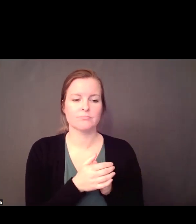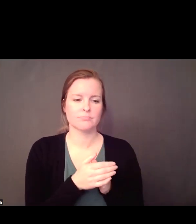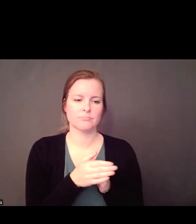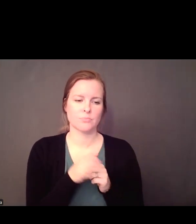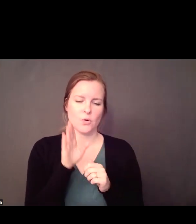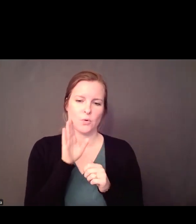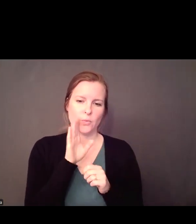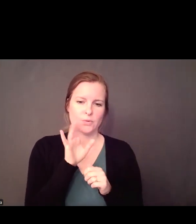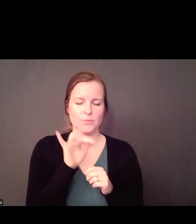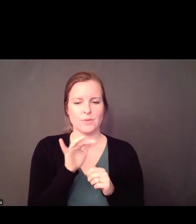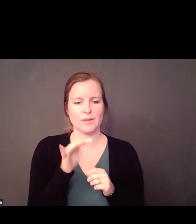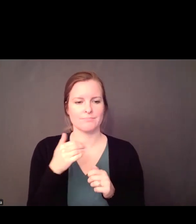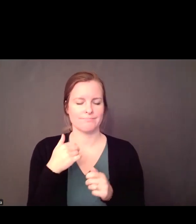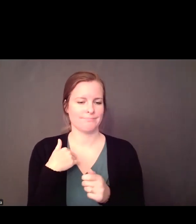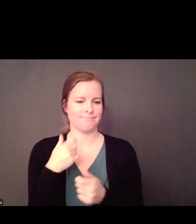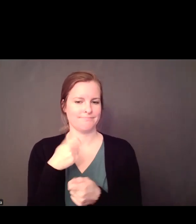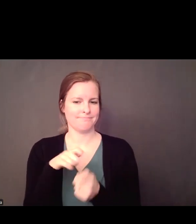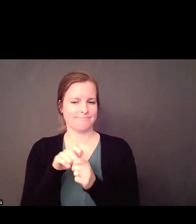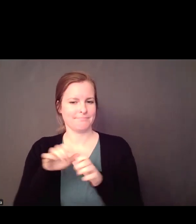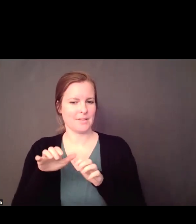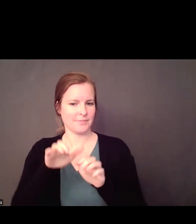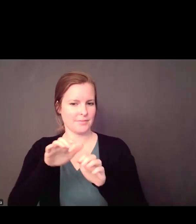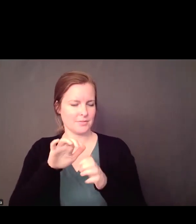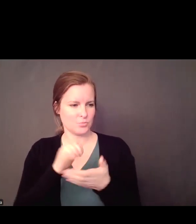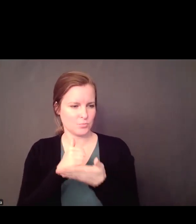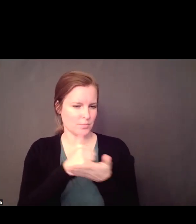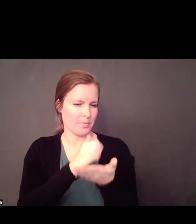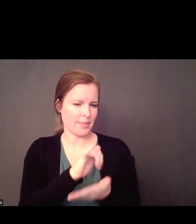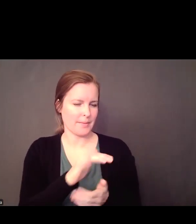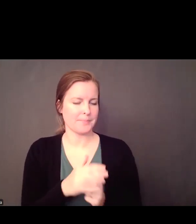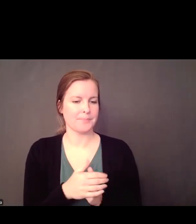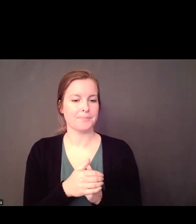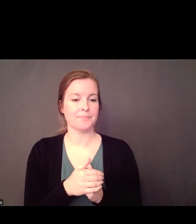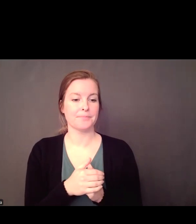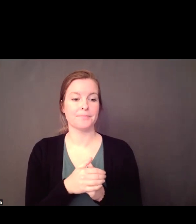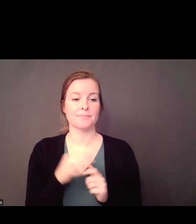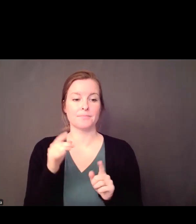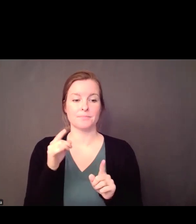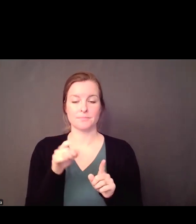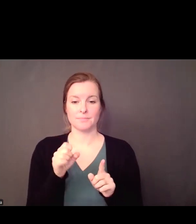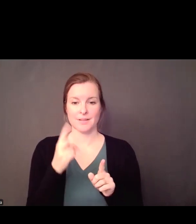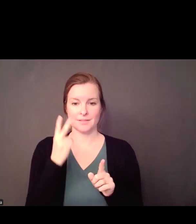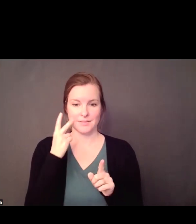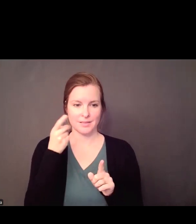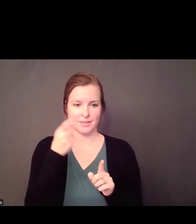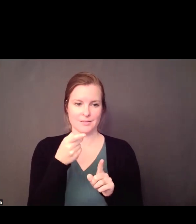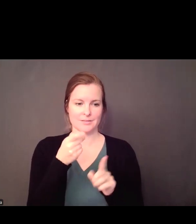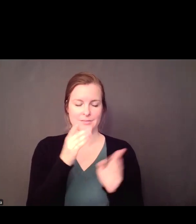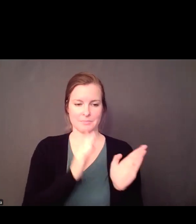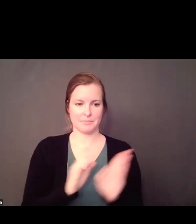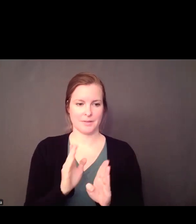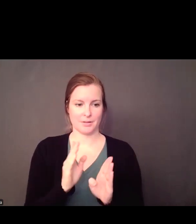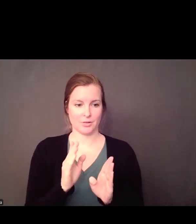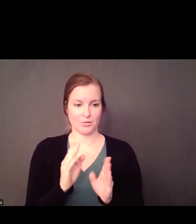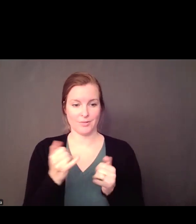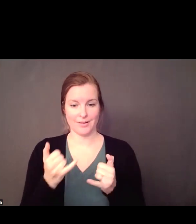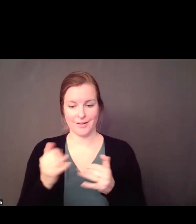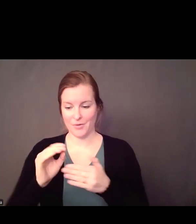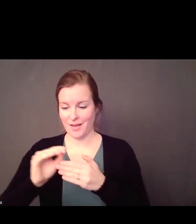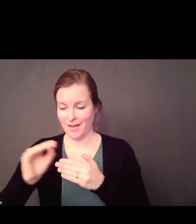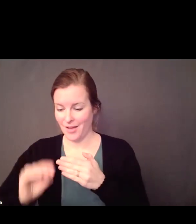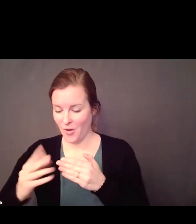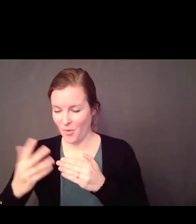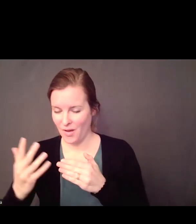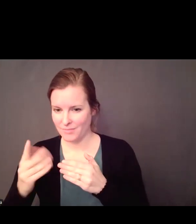to help him do that. As you see in this pre-plan, there are no outcomes. We haven't provided the services yet. We're just